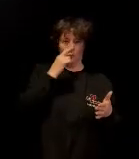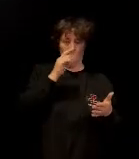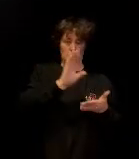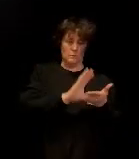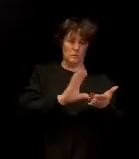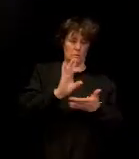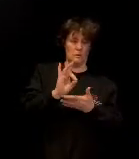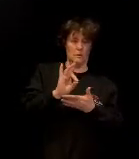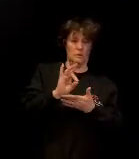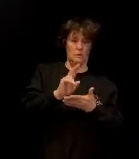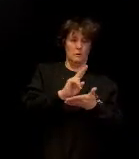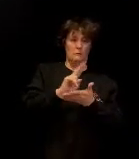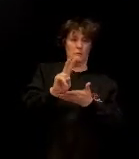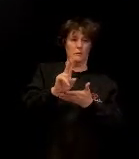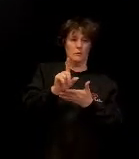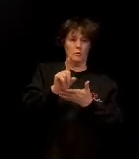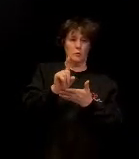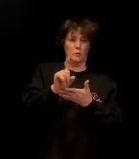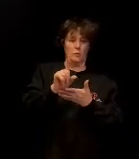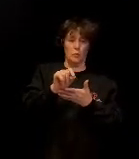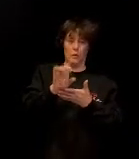verse